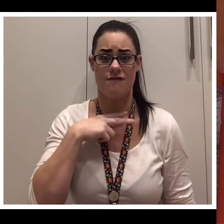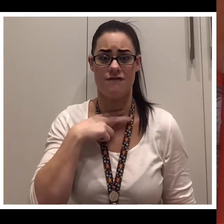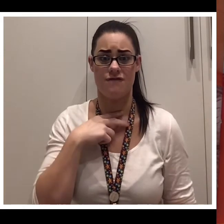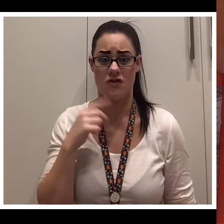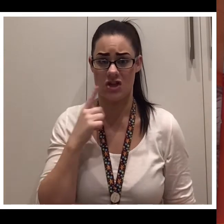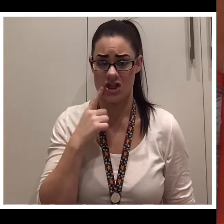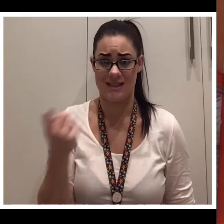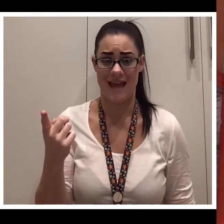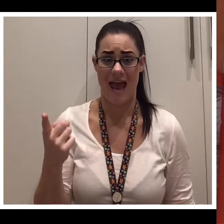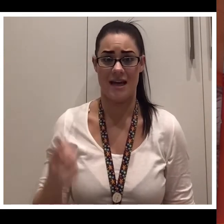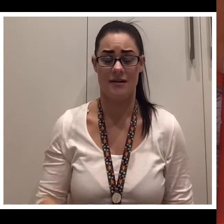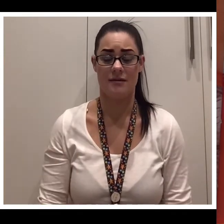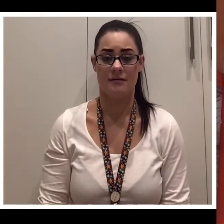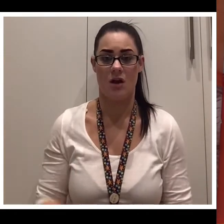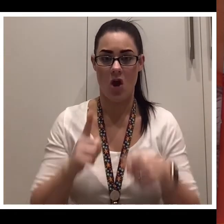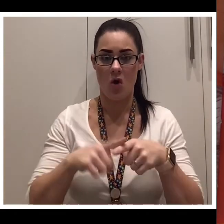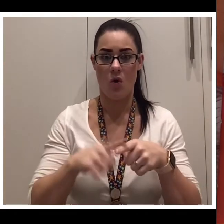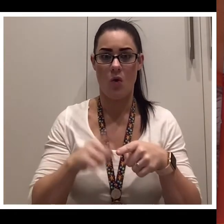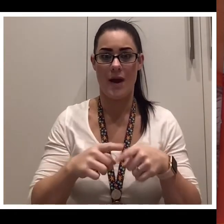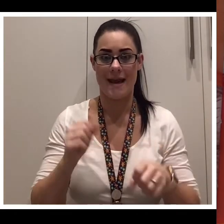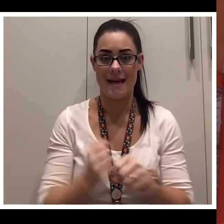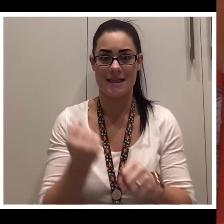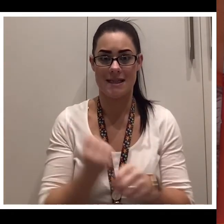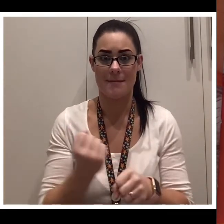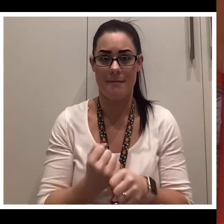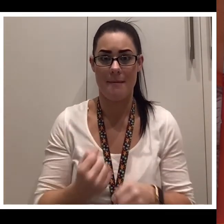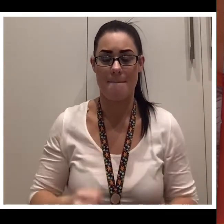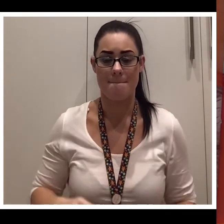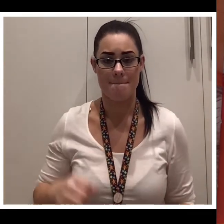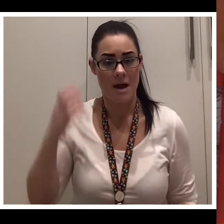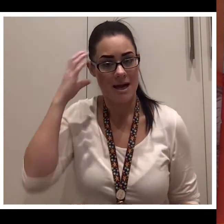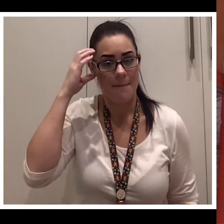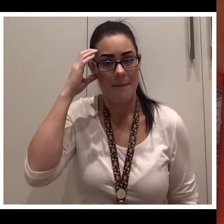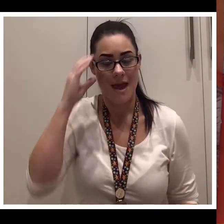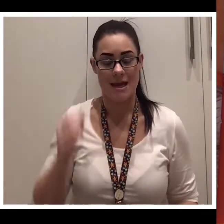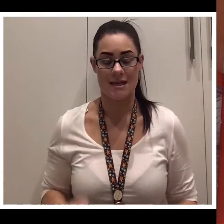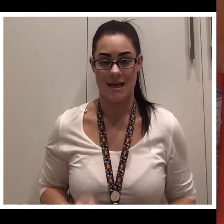Quickly she made her bed and hid in the wardrobe.